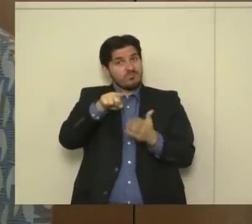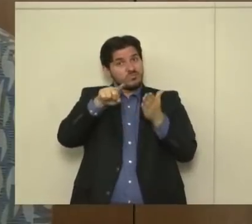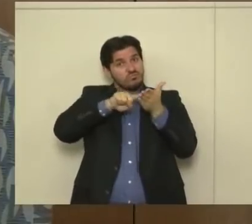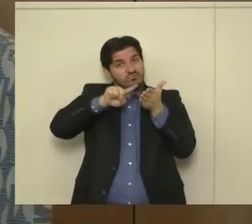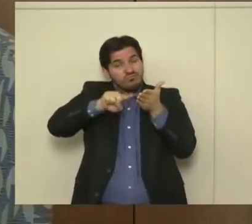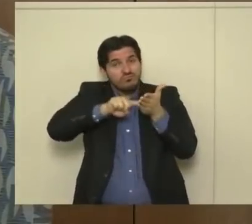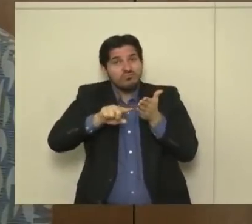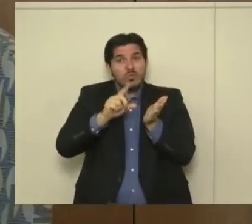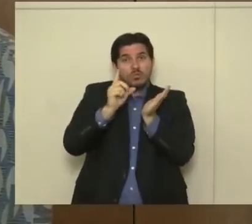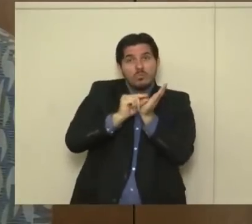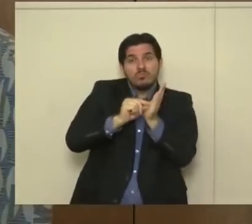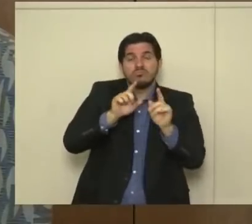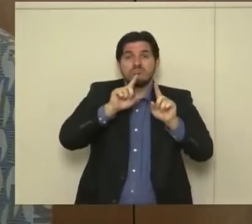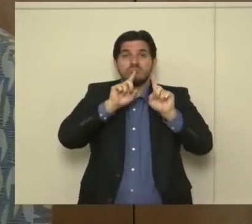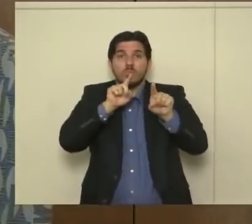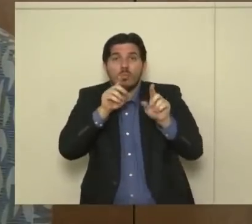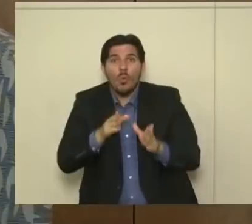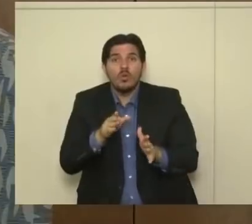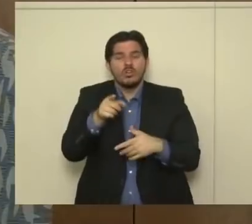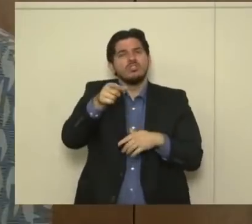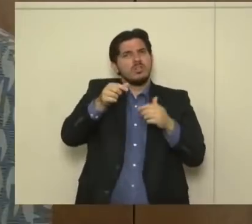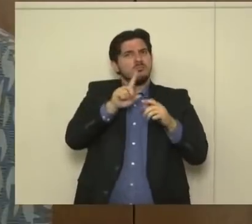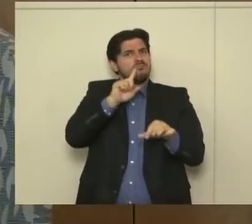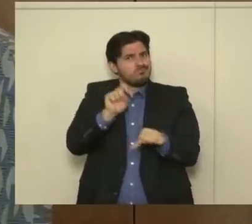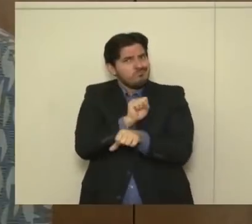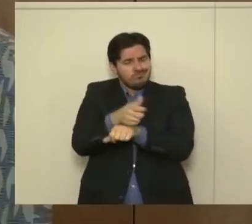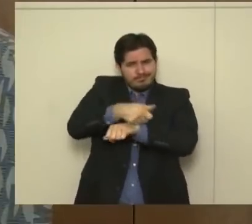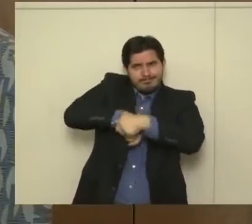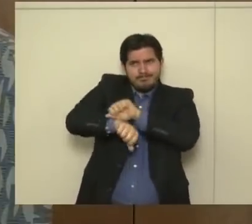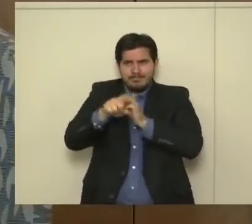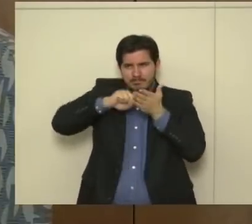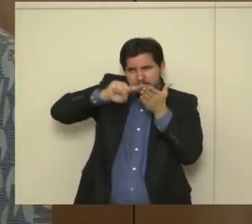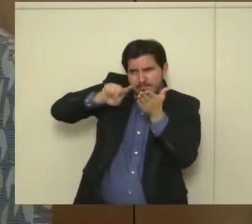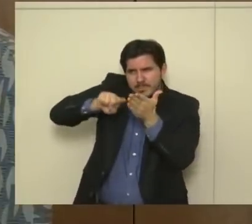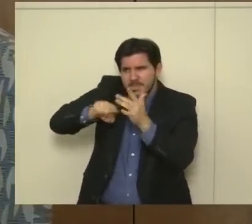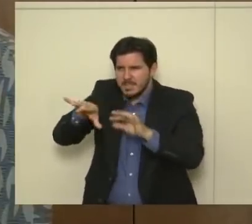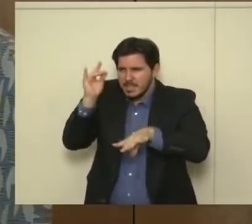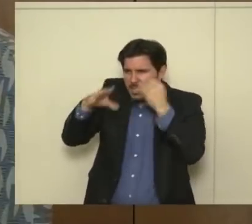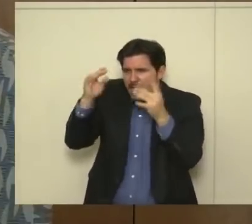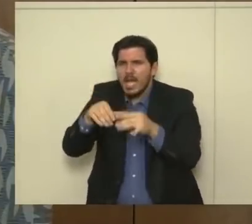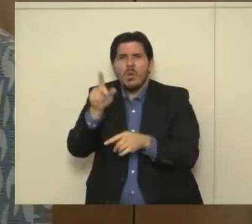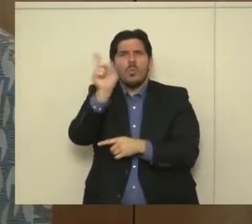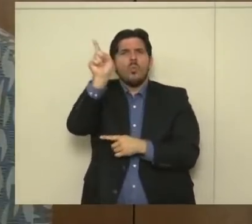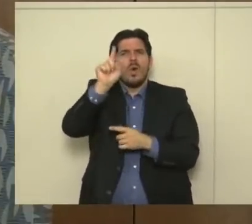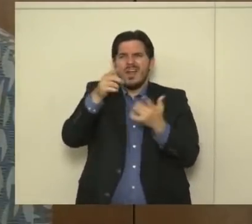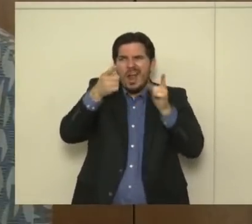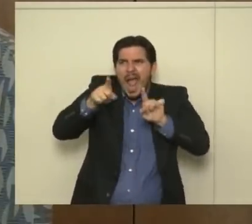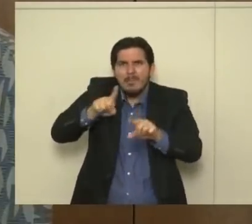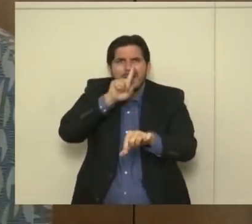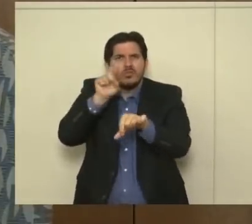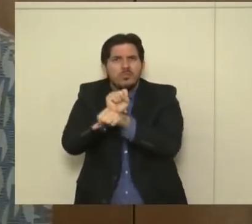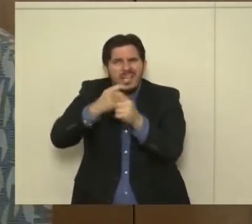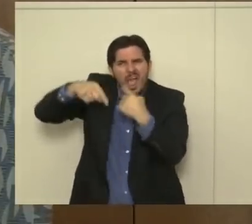really get at the bottom of what's going on. And I'm grateful for that. But I can't tell you exactly how